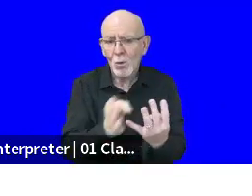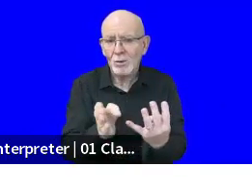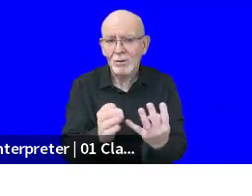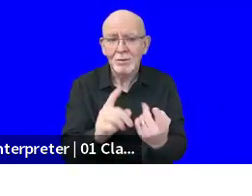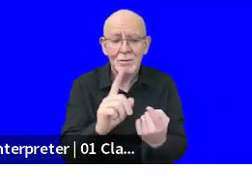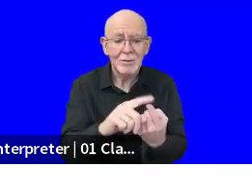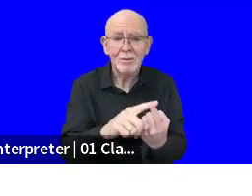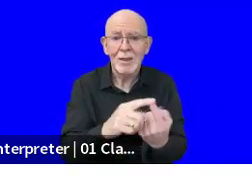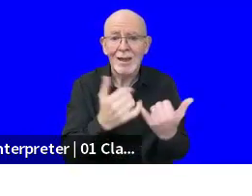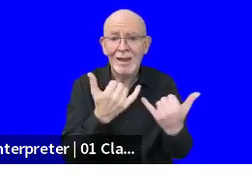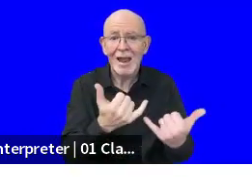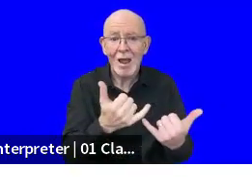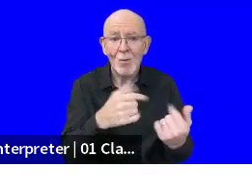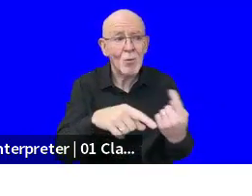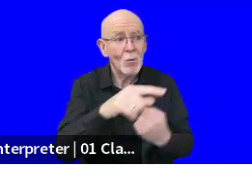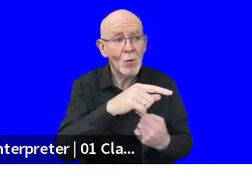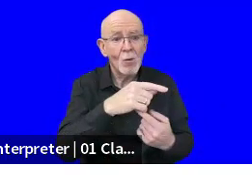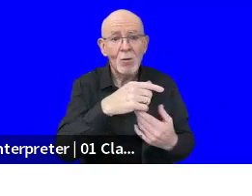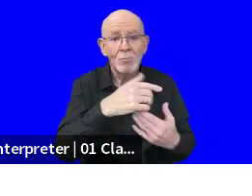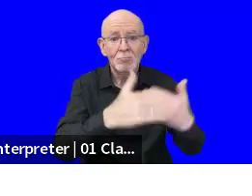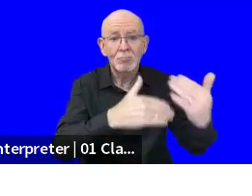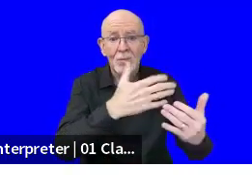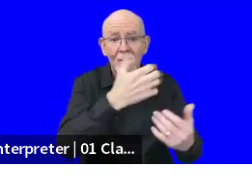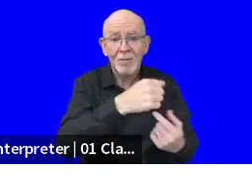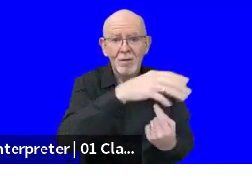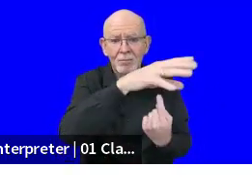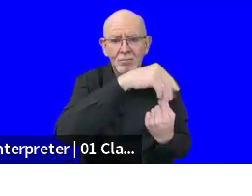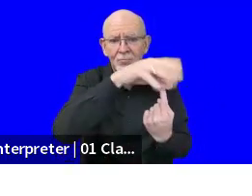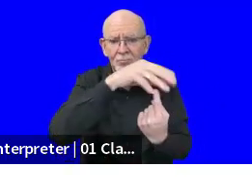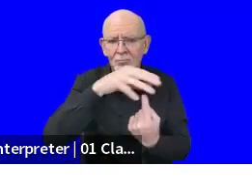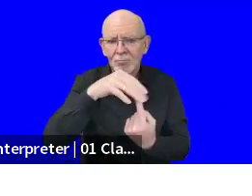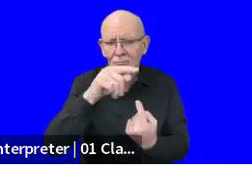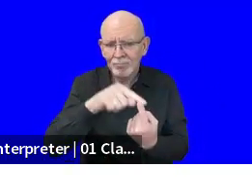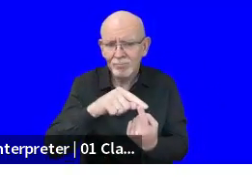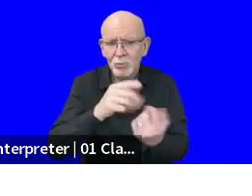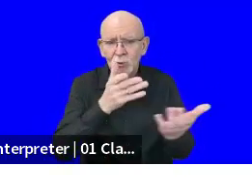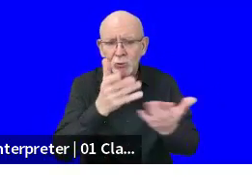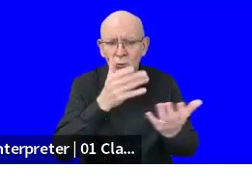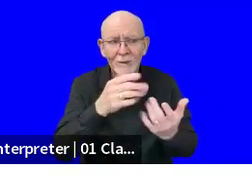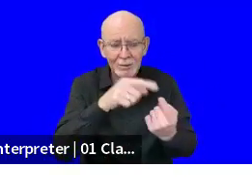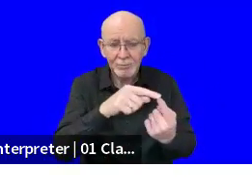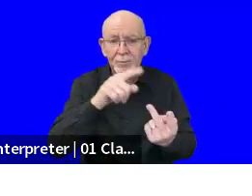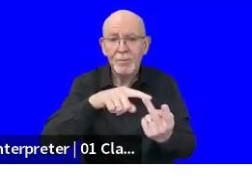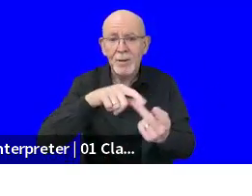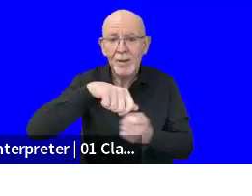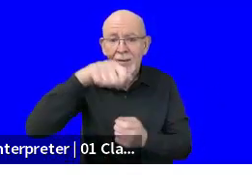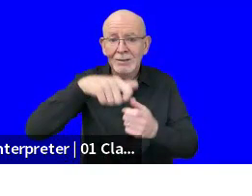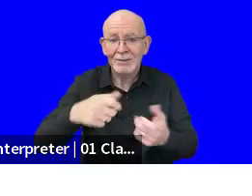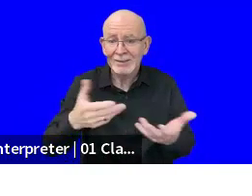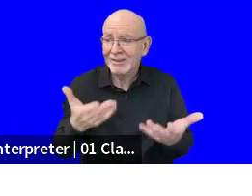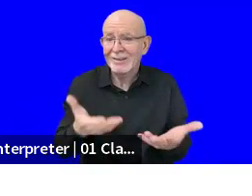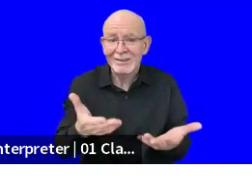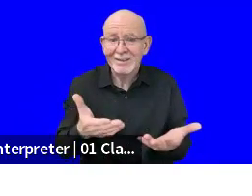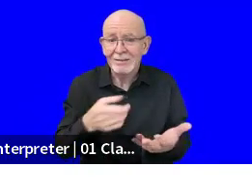with disability, and by that we mean specifically an assessment of the disability-related cost. So